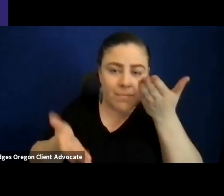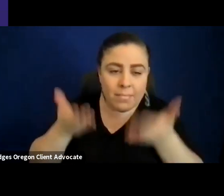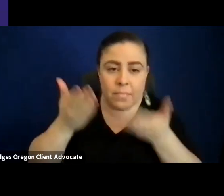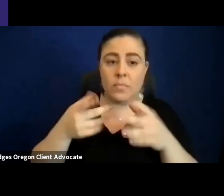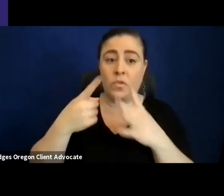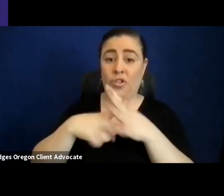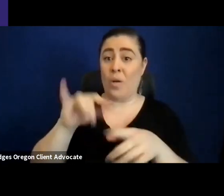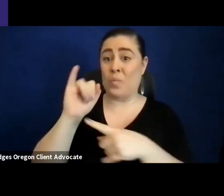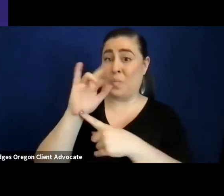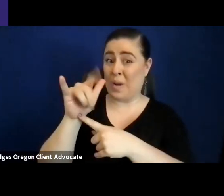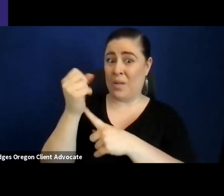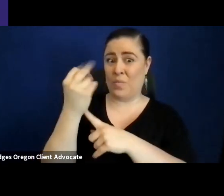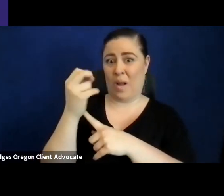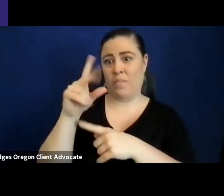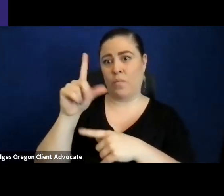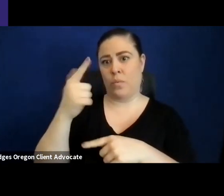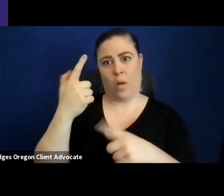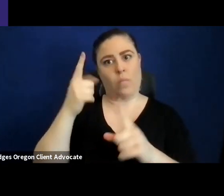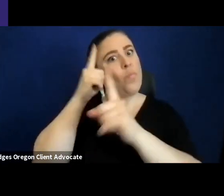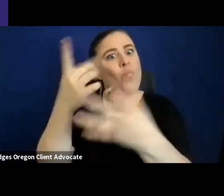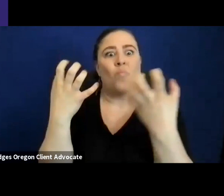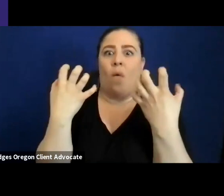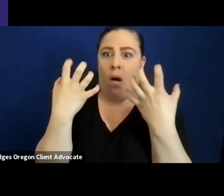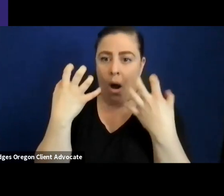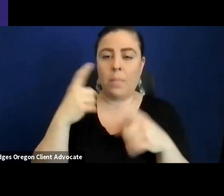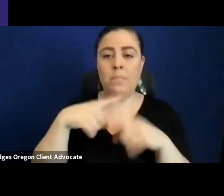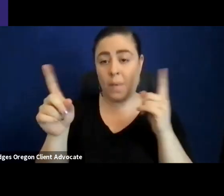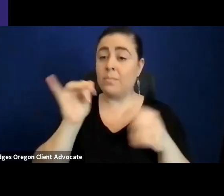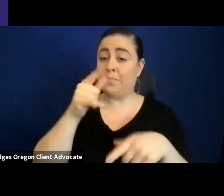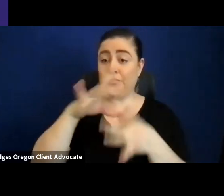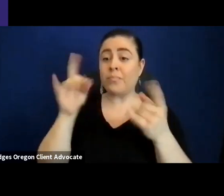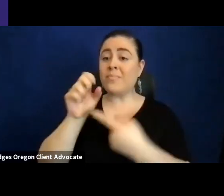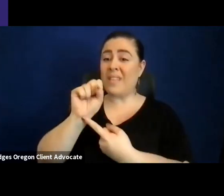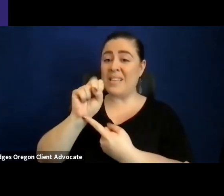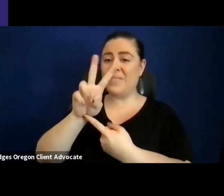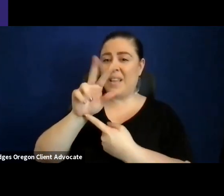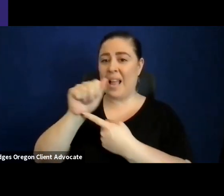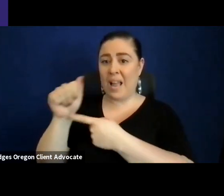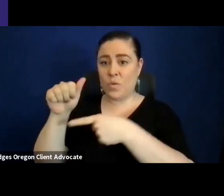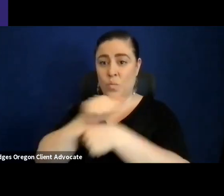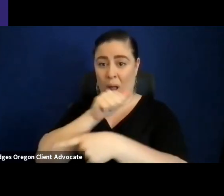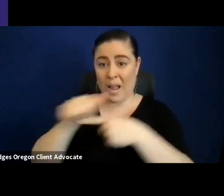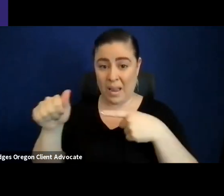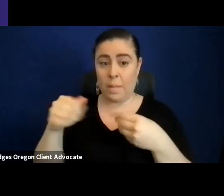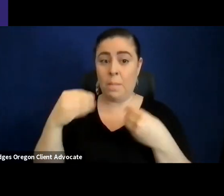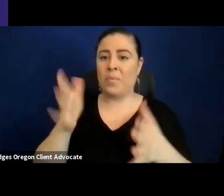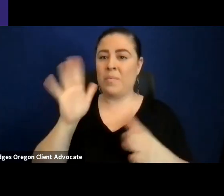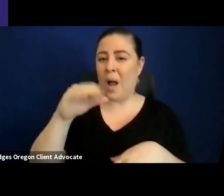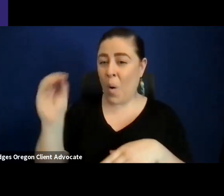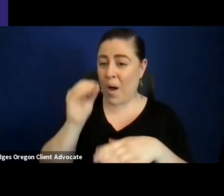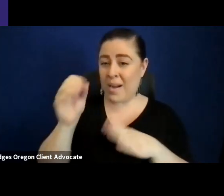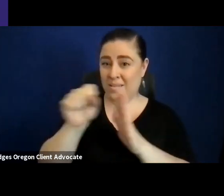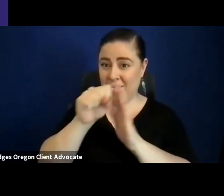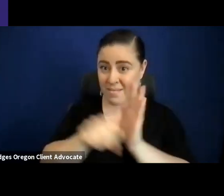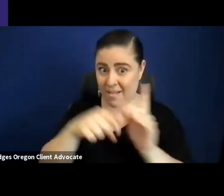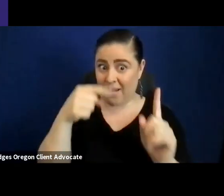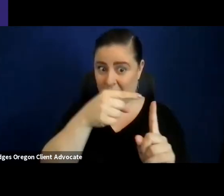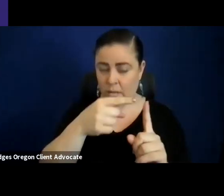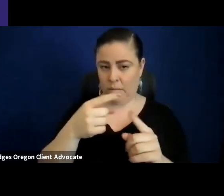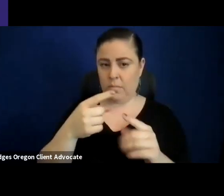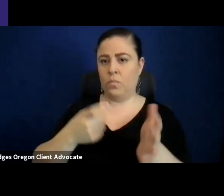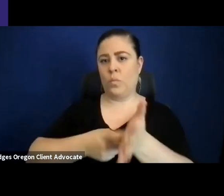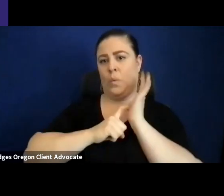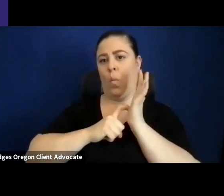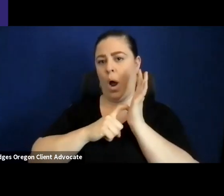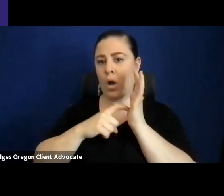tentative. There's a possibility starting on July the 21st, that is the goal, but the SBAA training is provided